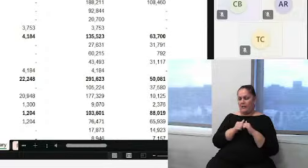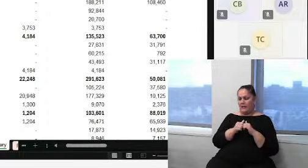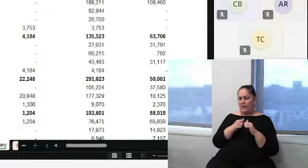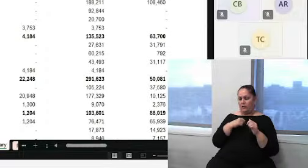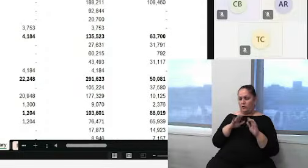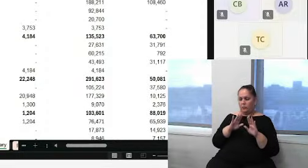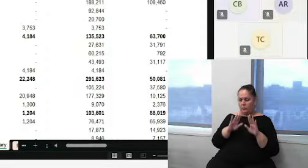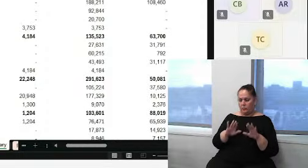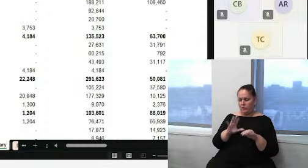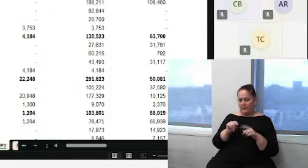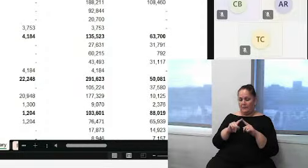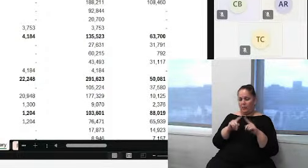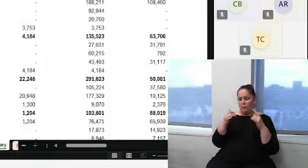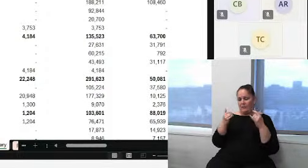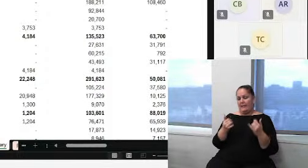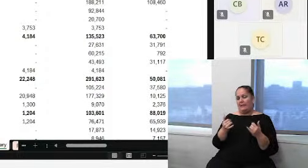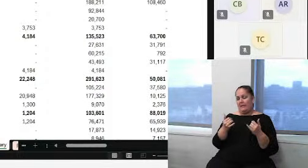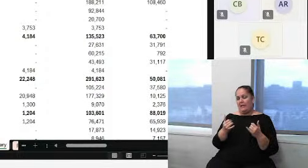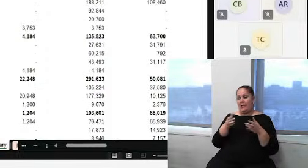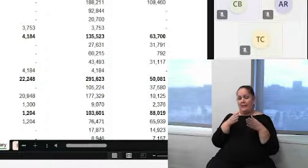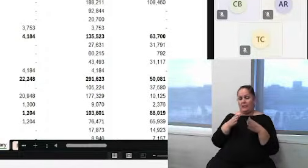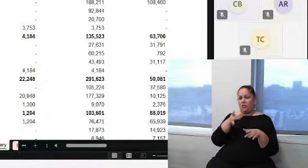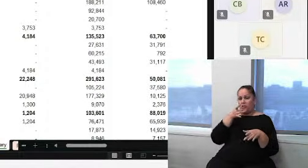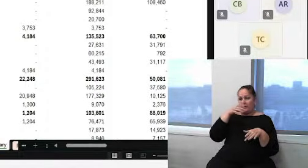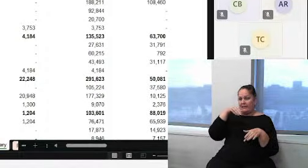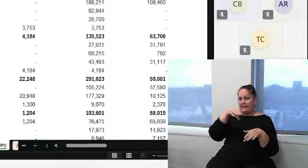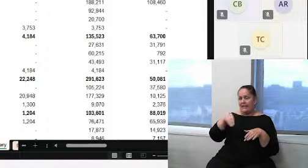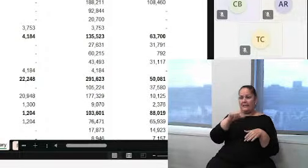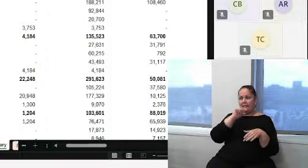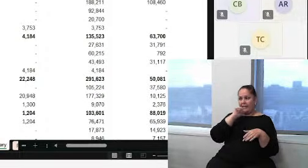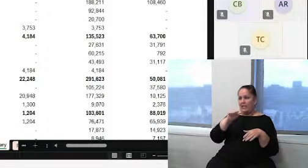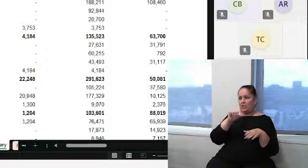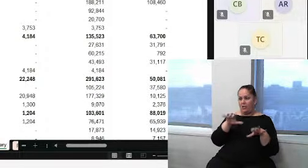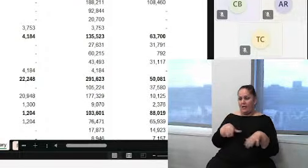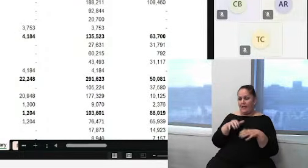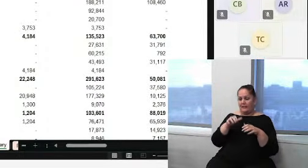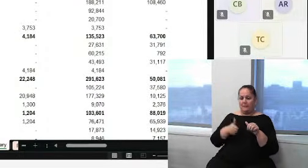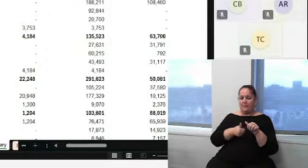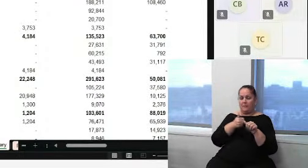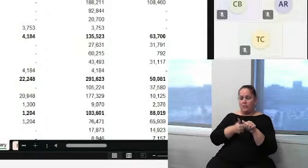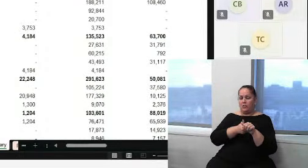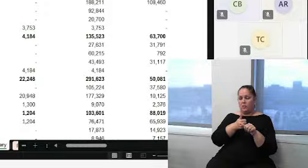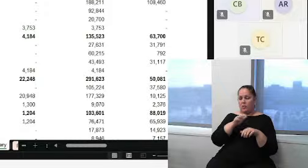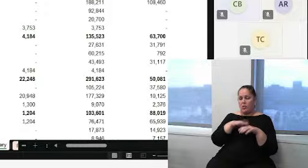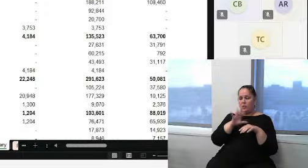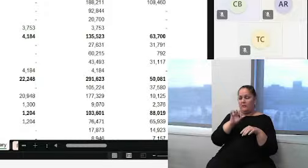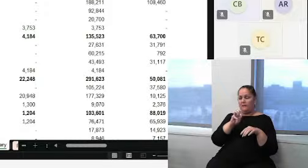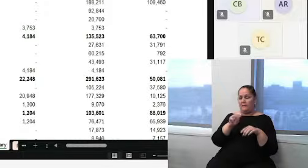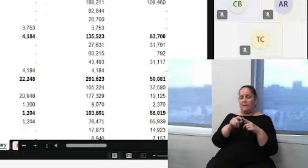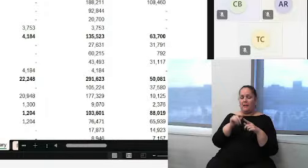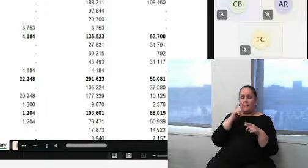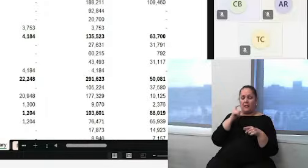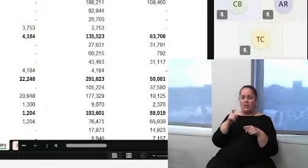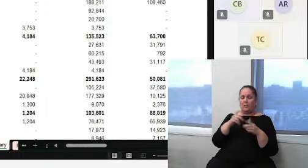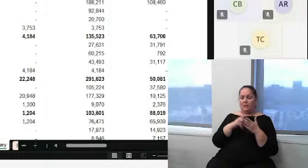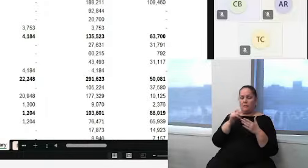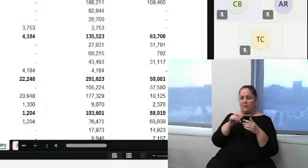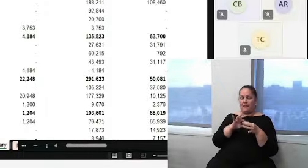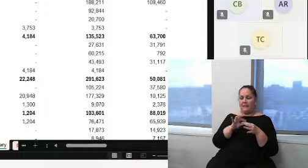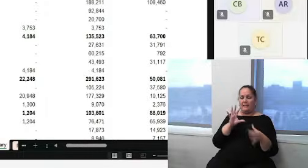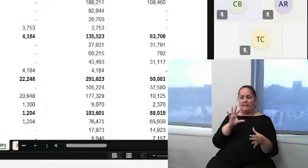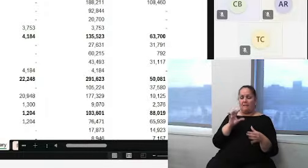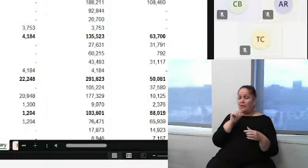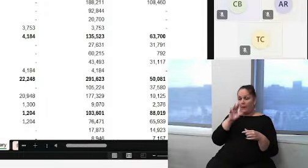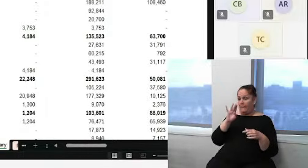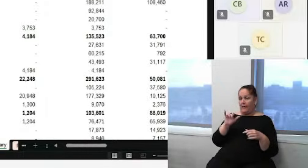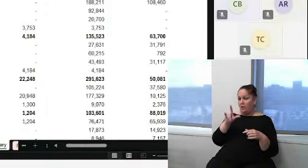being. It's a balance between the two on how to push it. But right now, the street lights are not actively being pursued on the